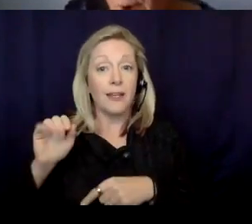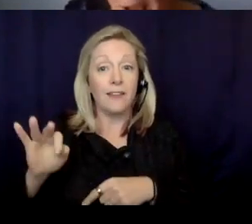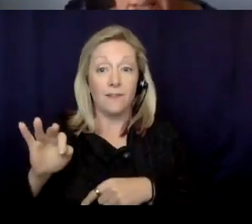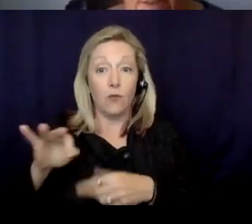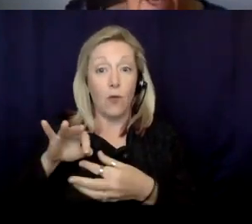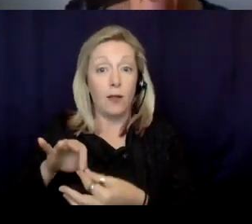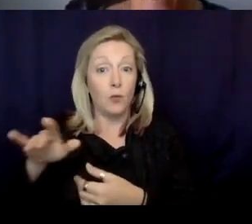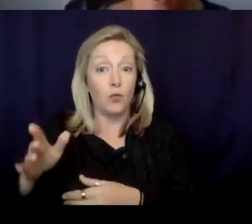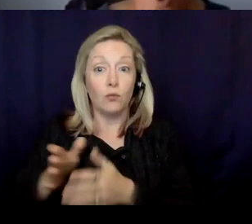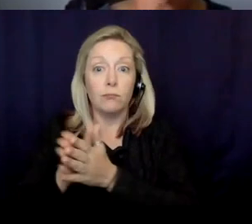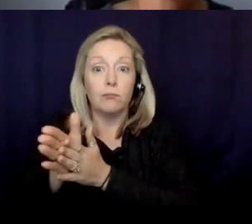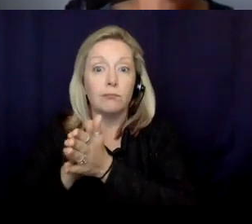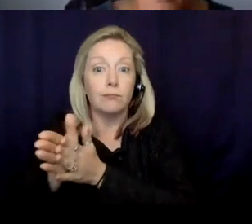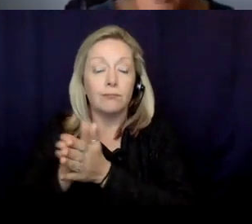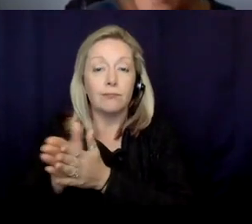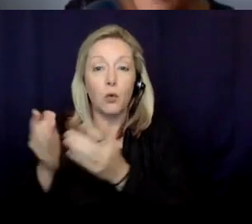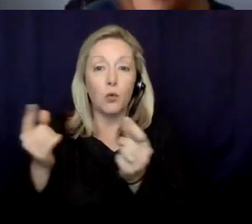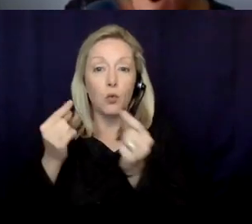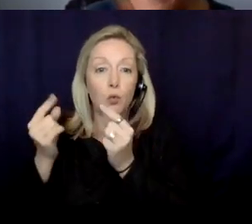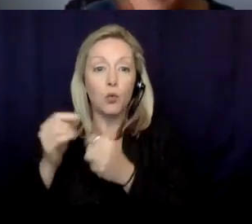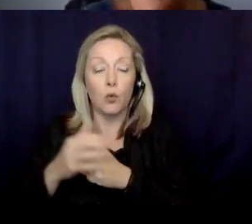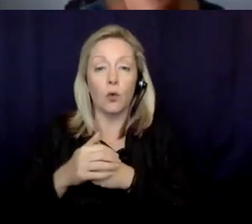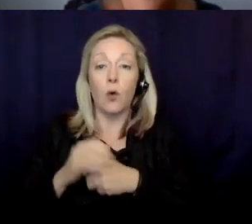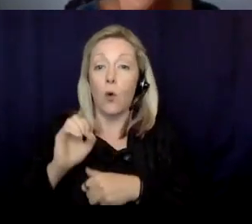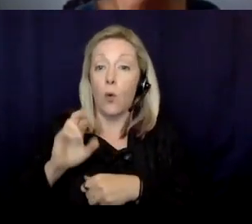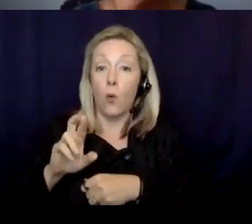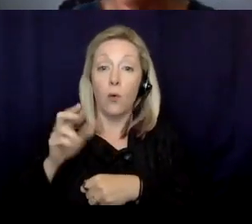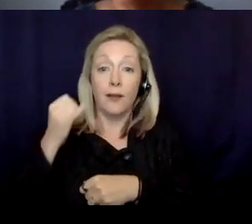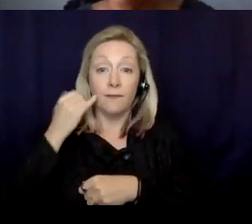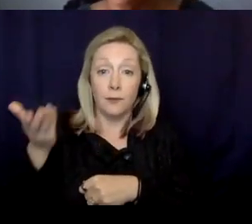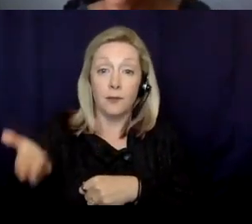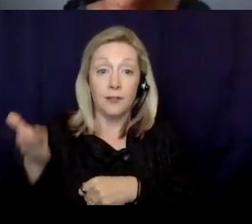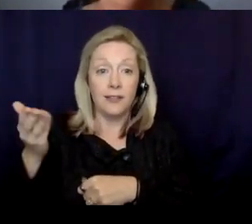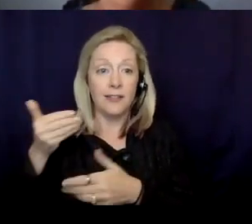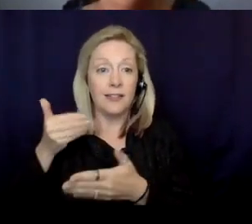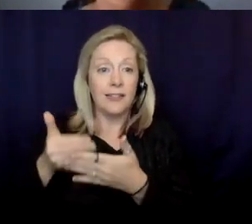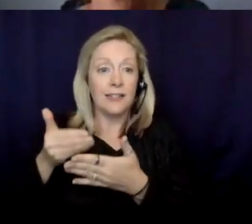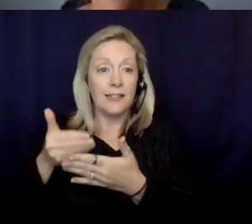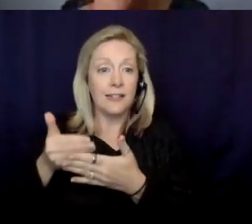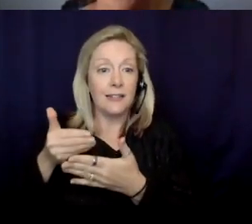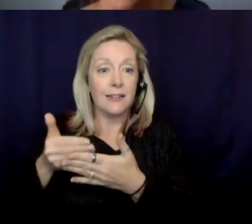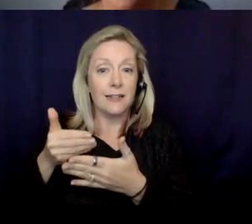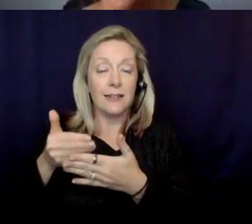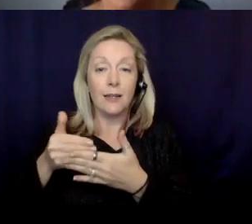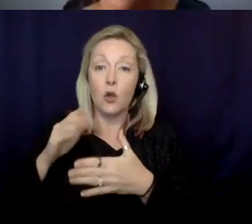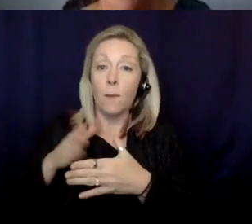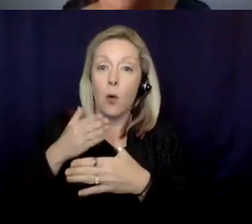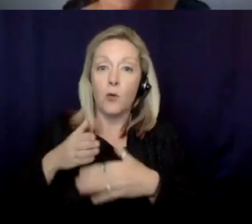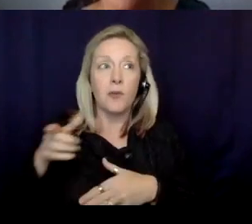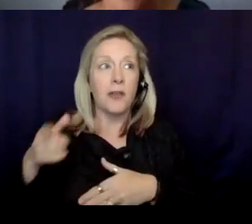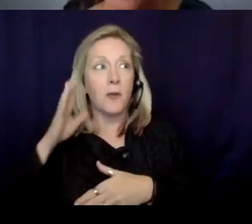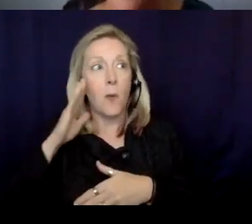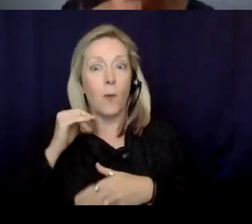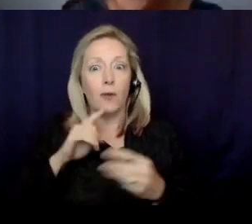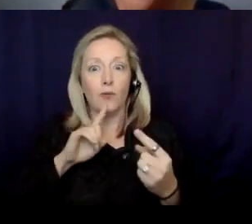preferred activity, or when they're in close proximity to that communicative partner who's